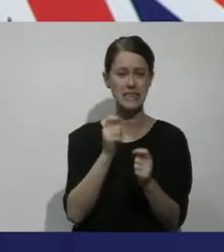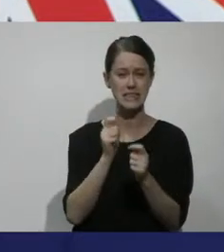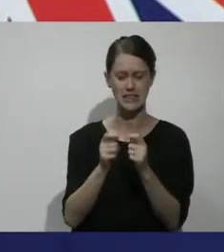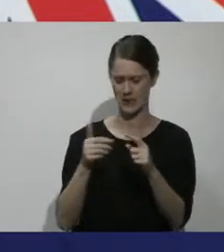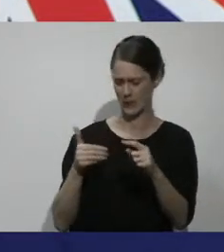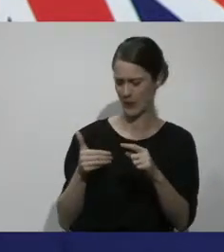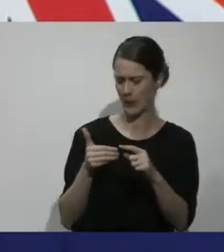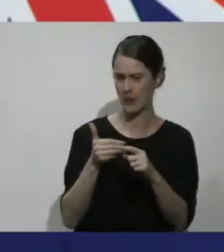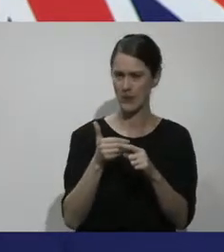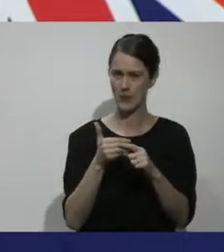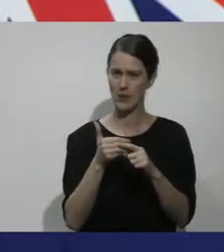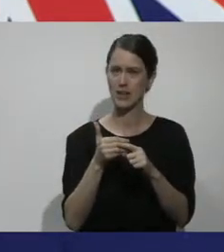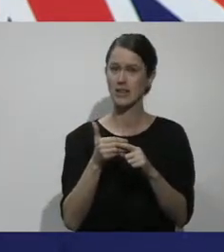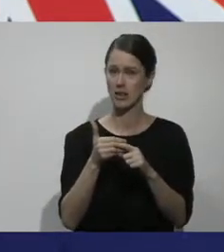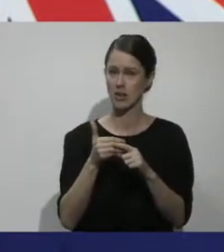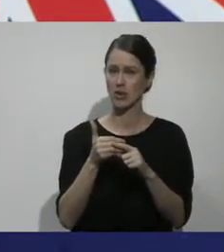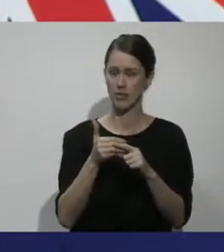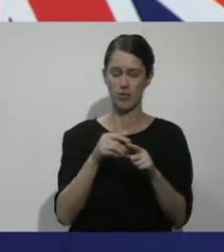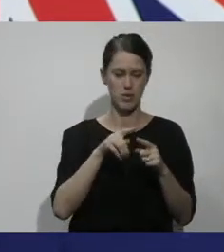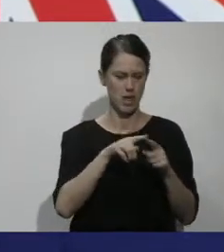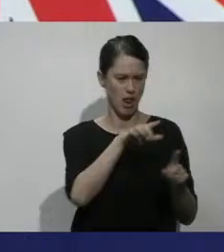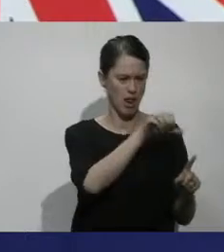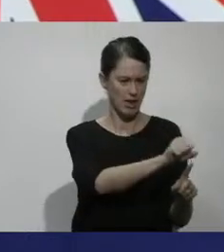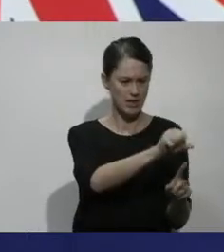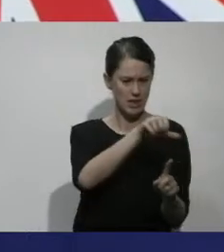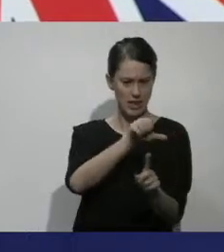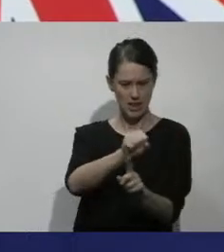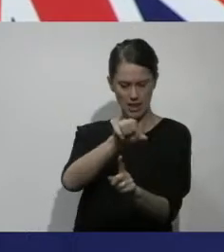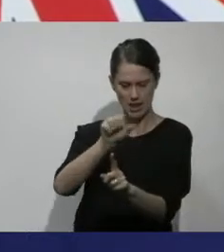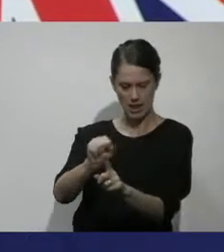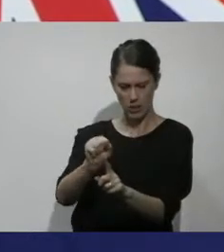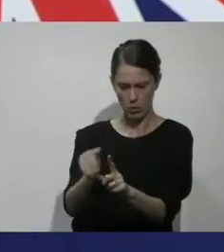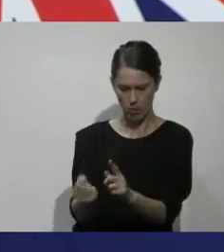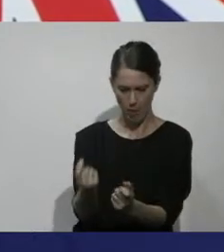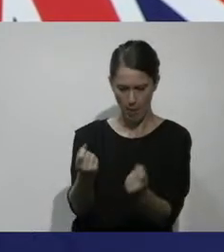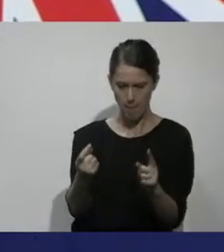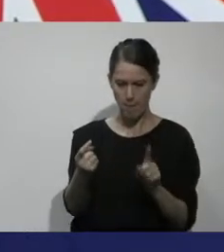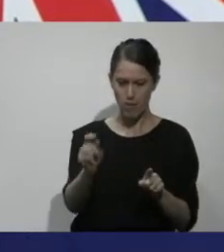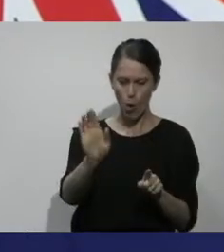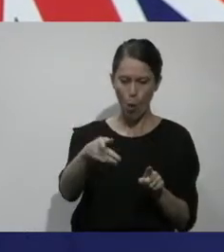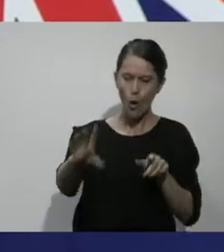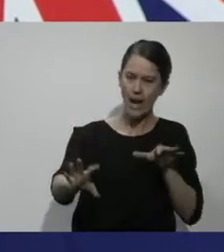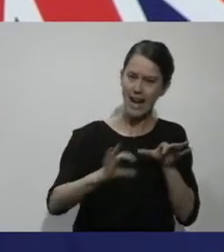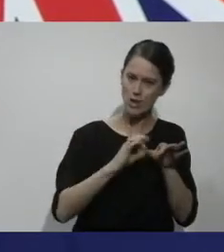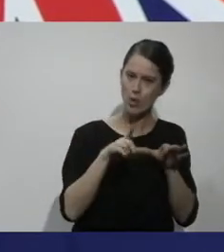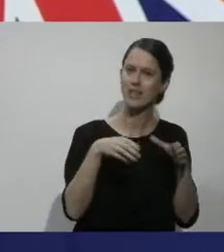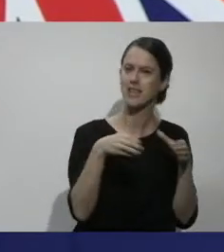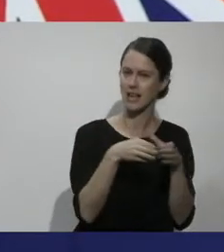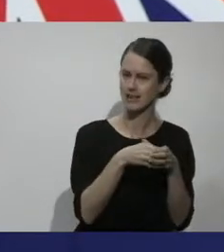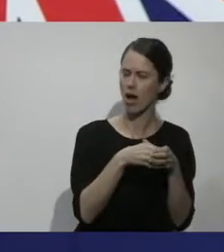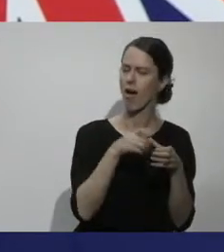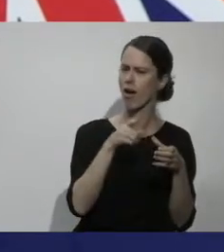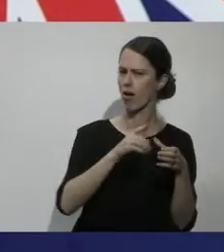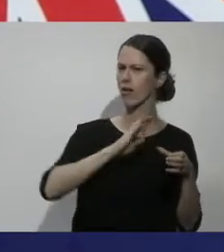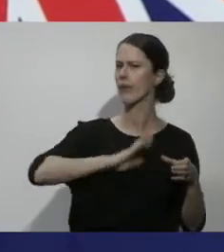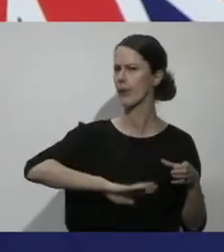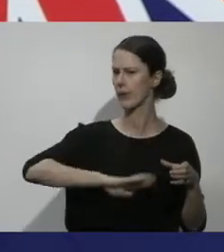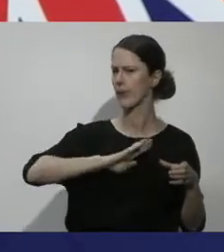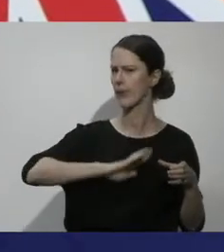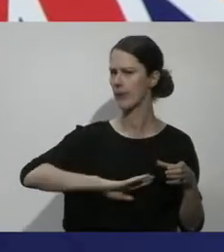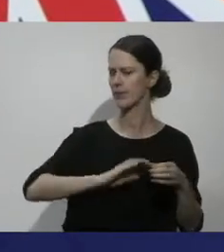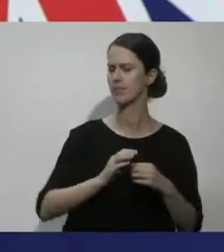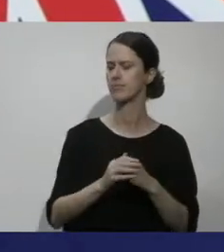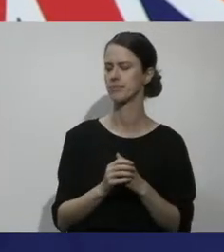are still identifying cases that are all traceable and connected to this cluster. So that's one thing that gives us confidence.